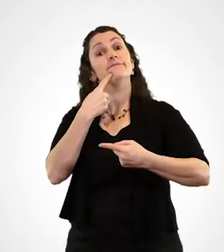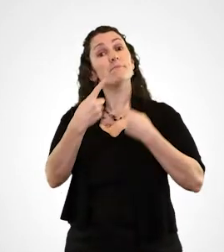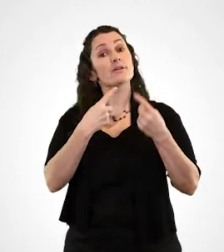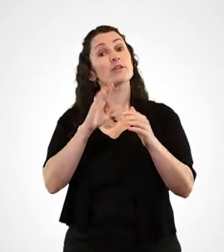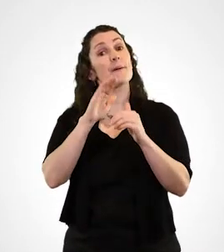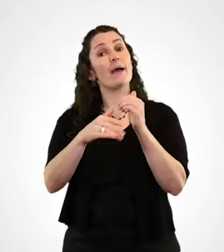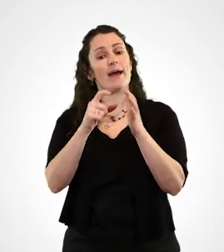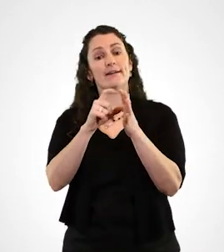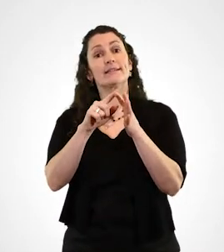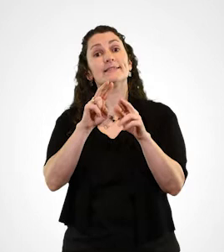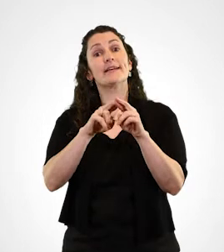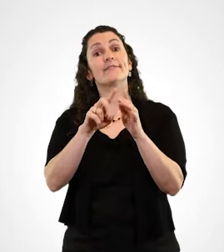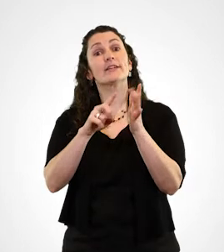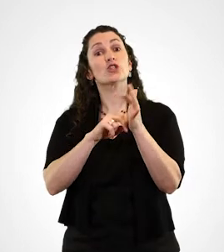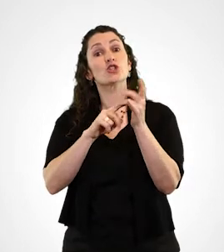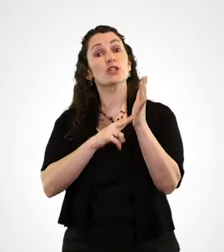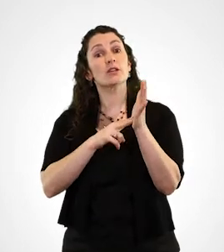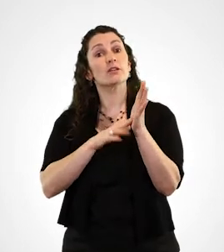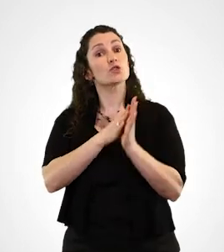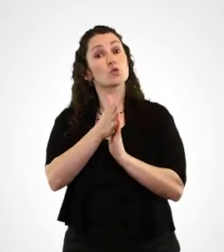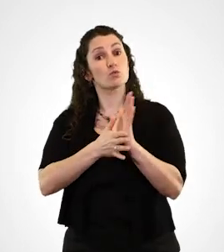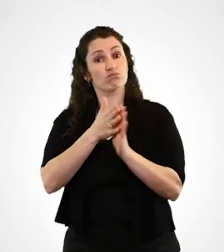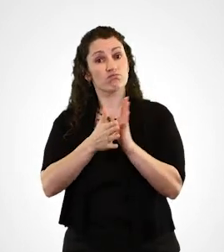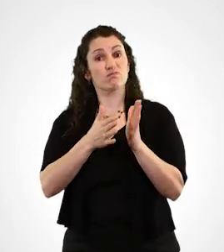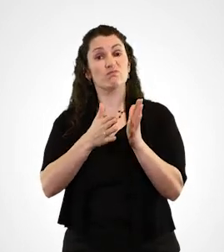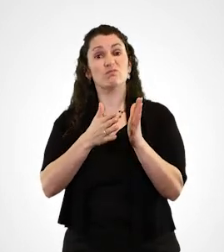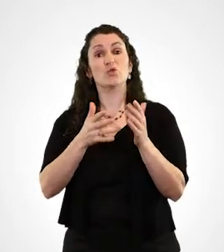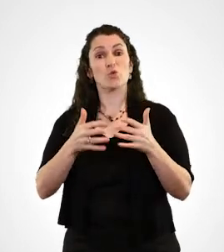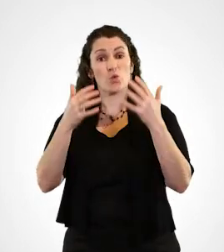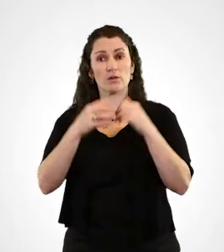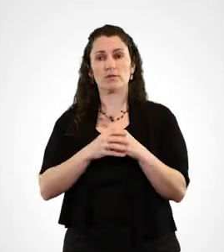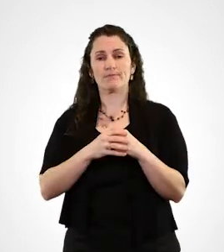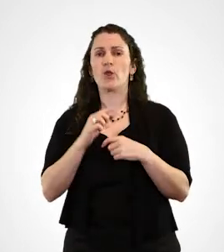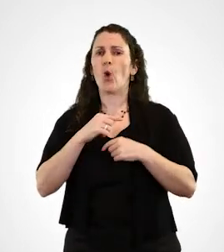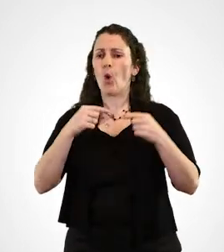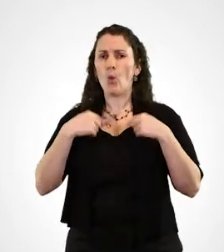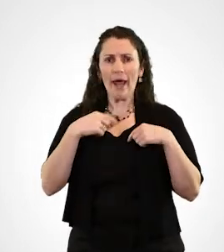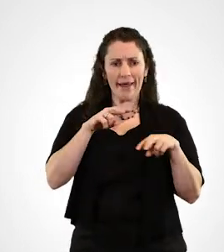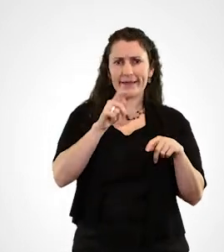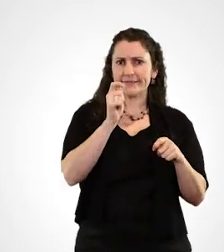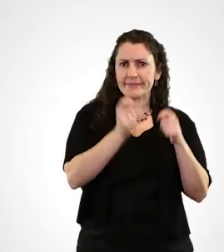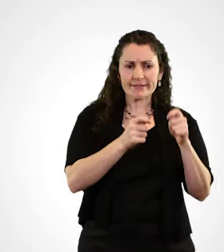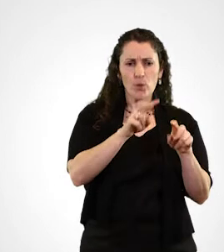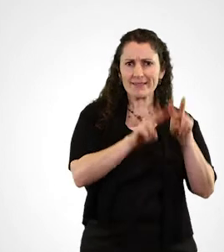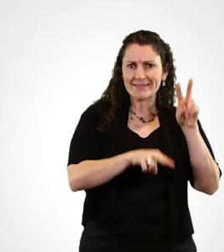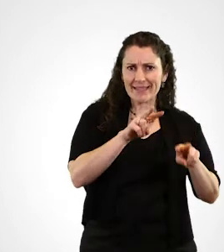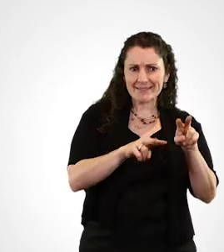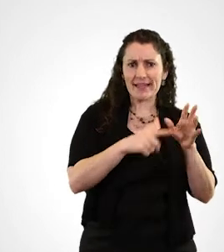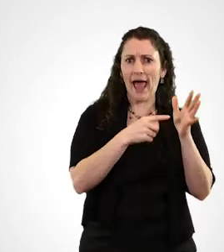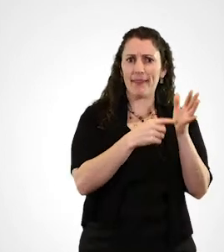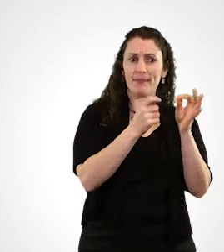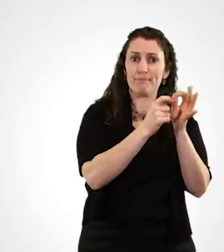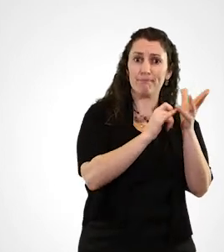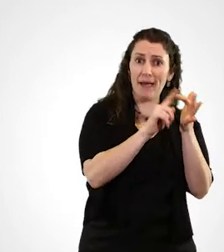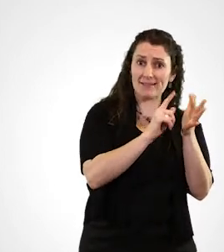at baseline, and then at the last intervention session, and then at the maintenance session, which is approximately